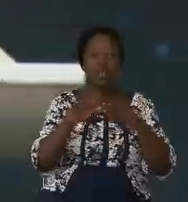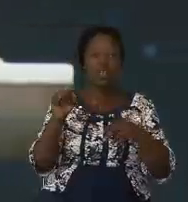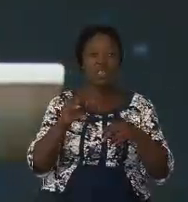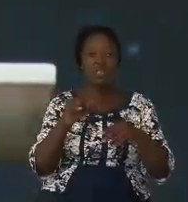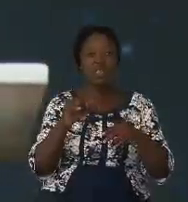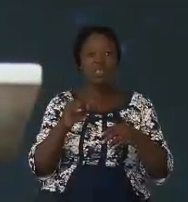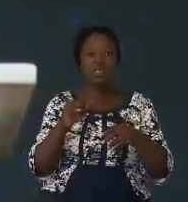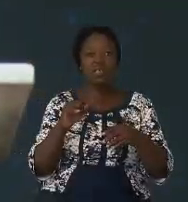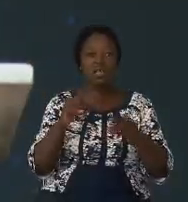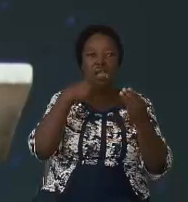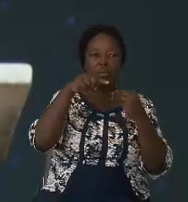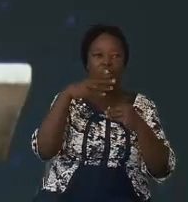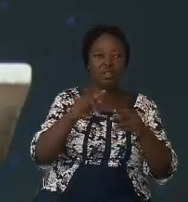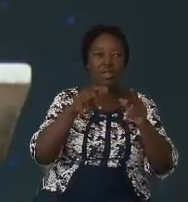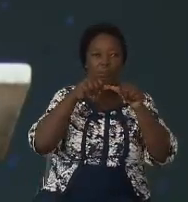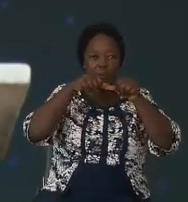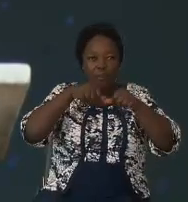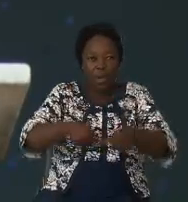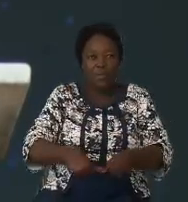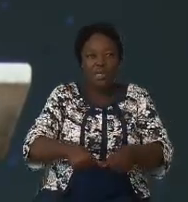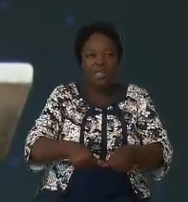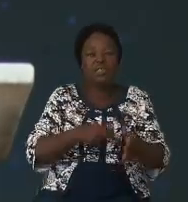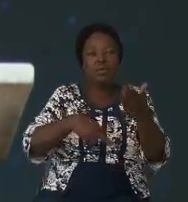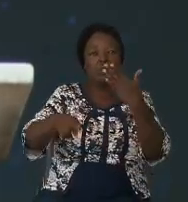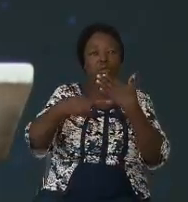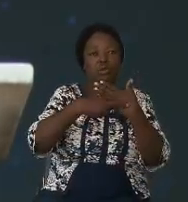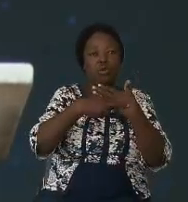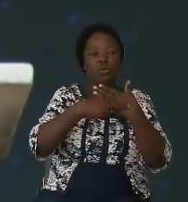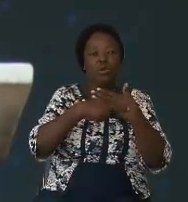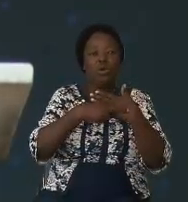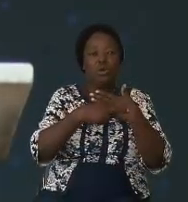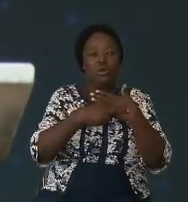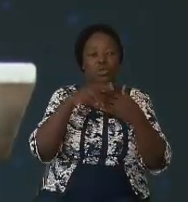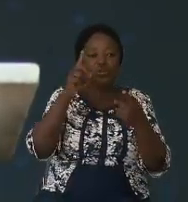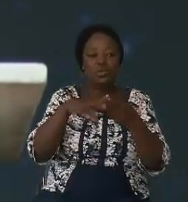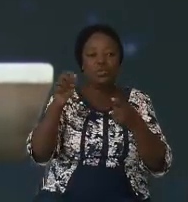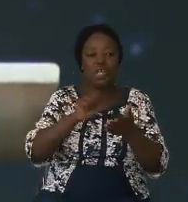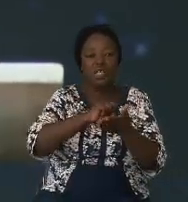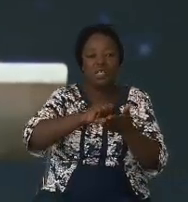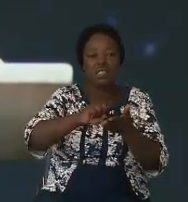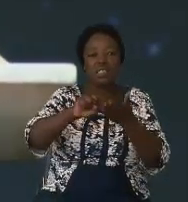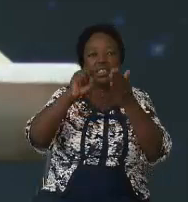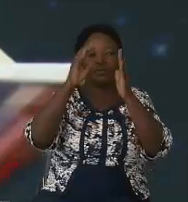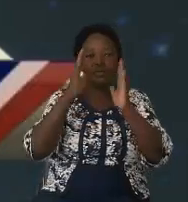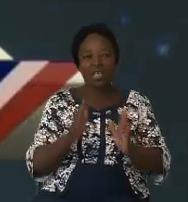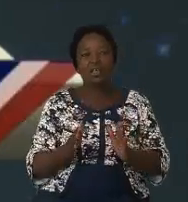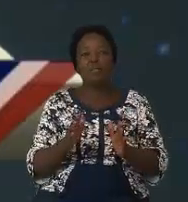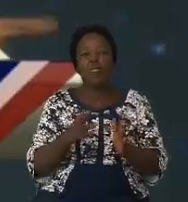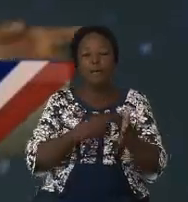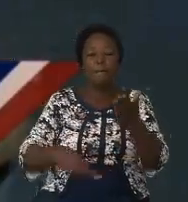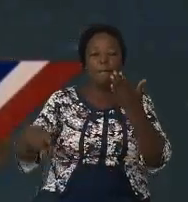Number five here is talking about the permanent return to